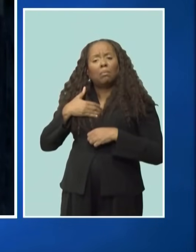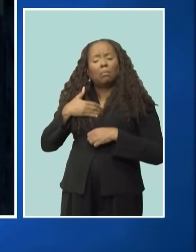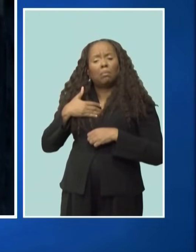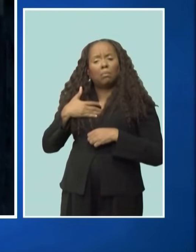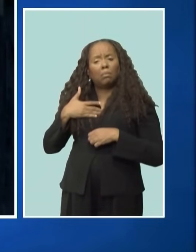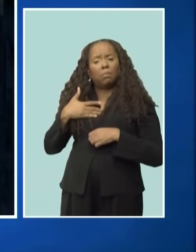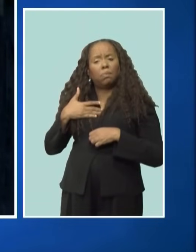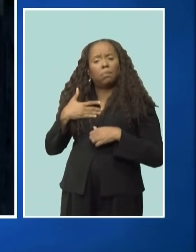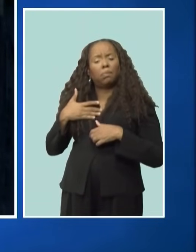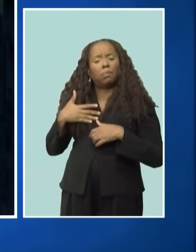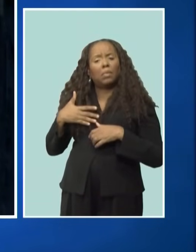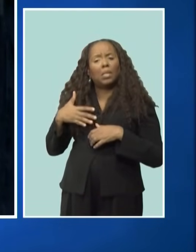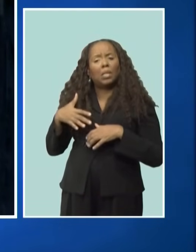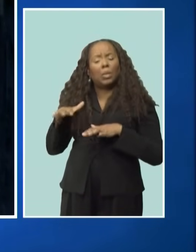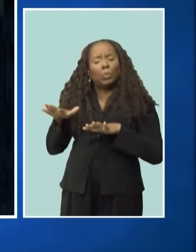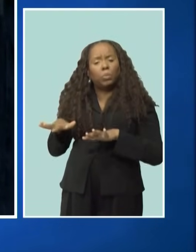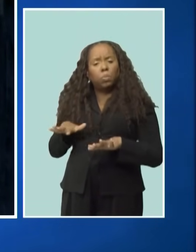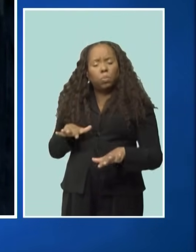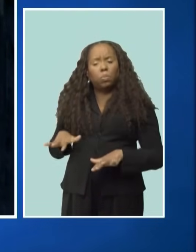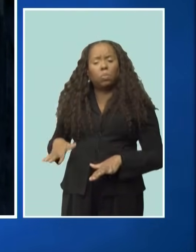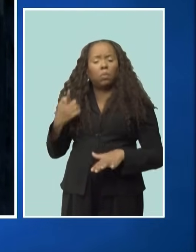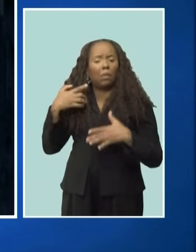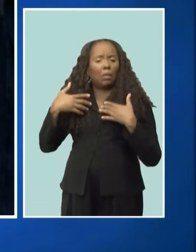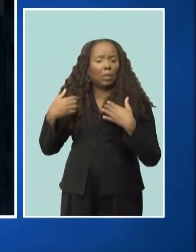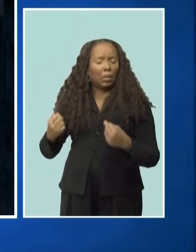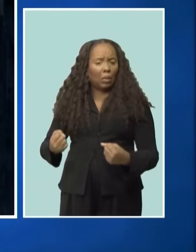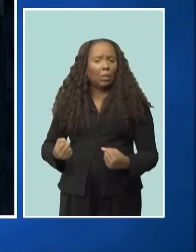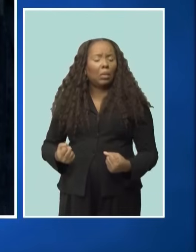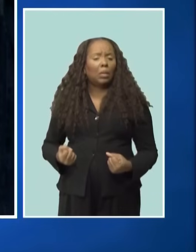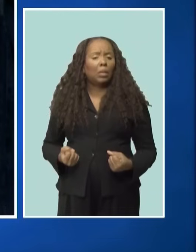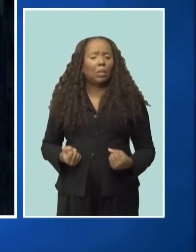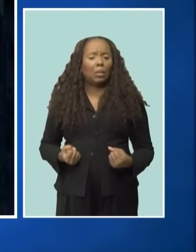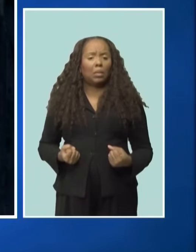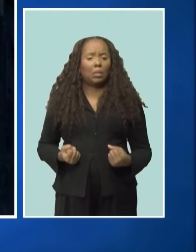that you need in order to heal.